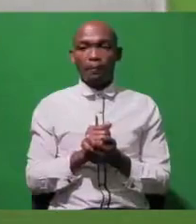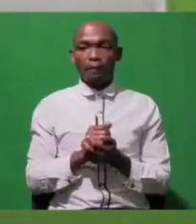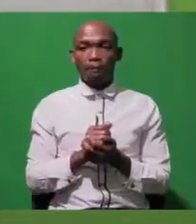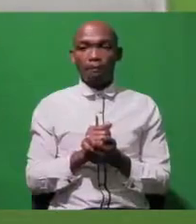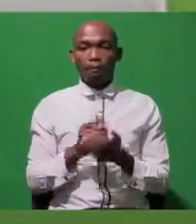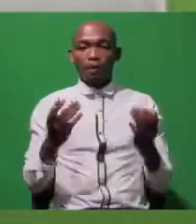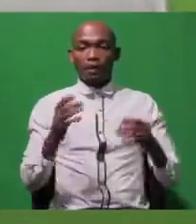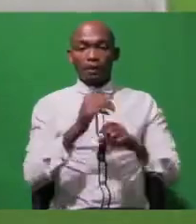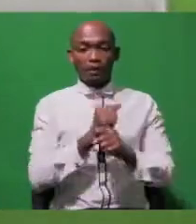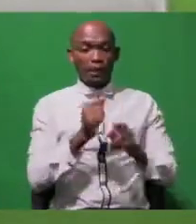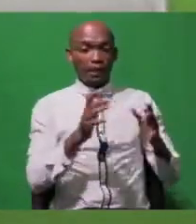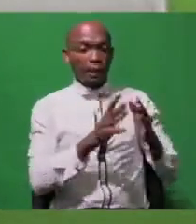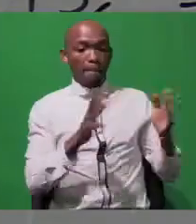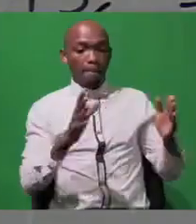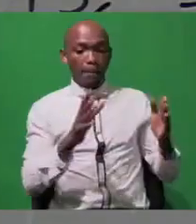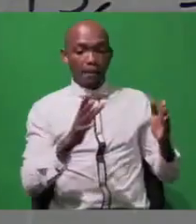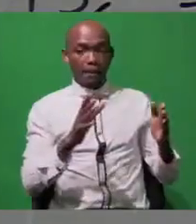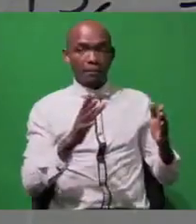take bigger, less,